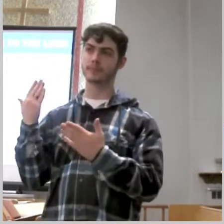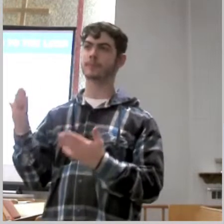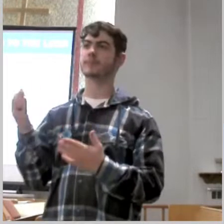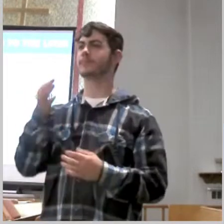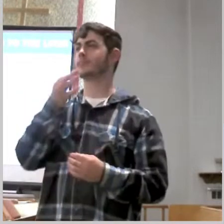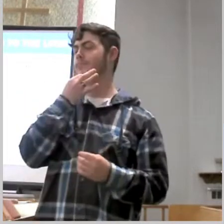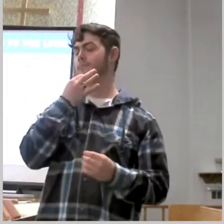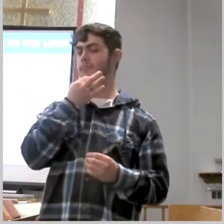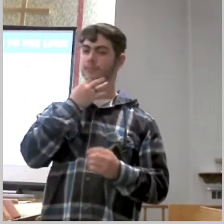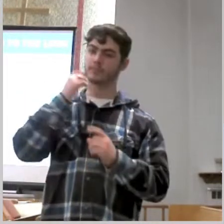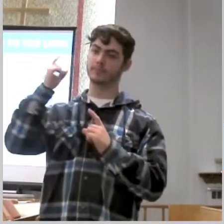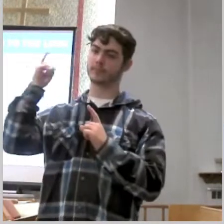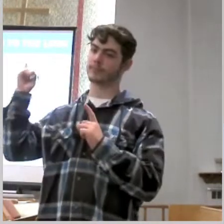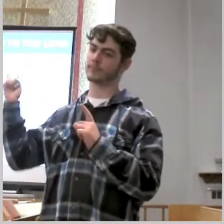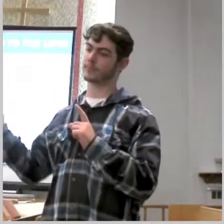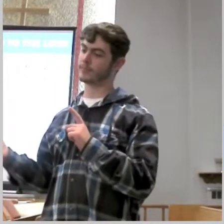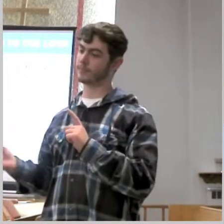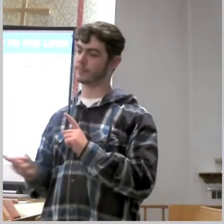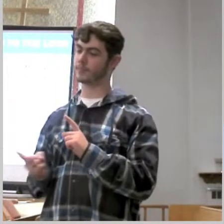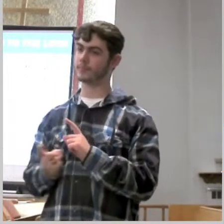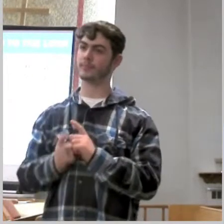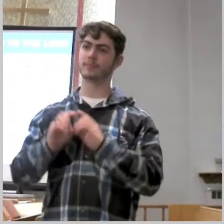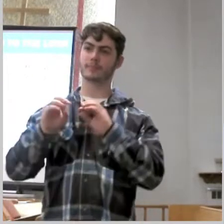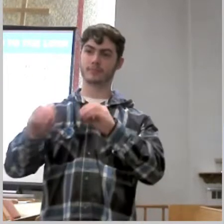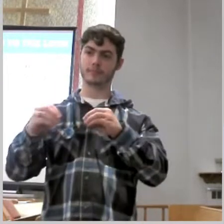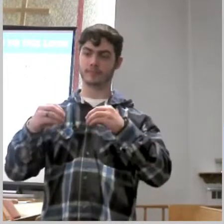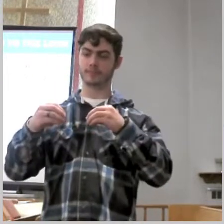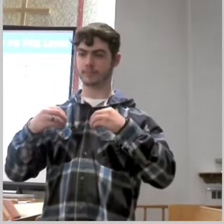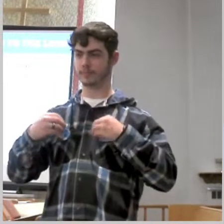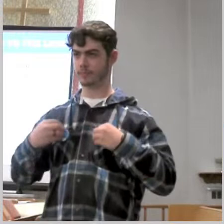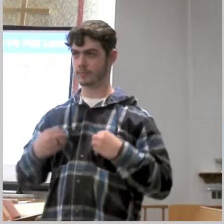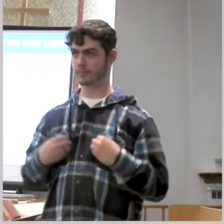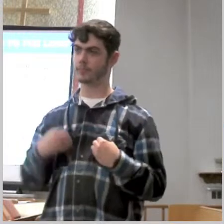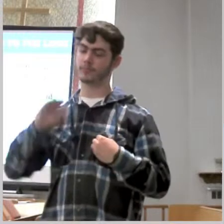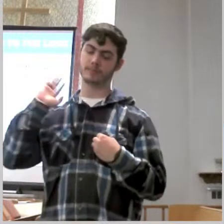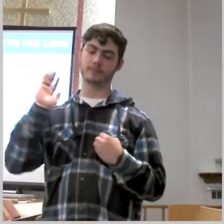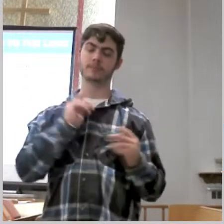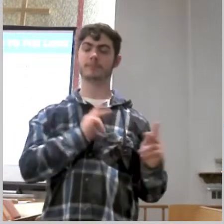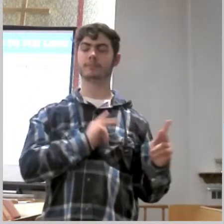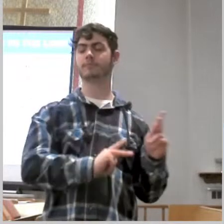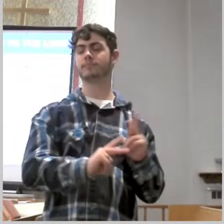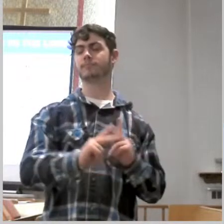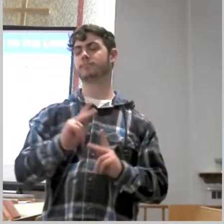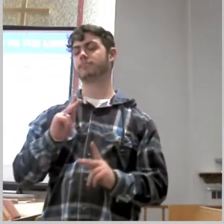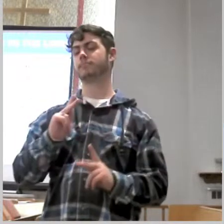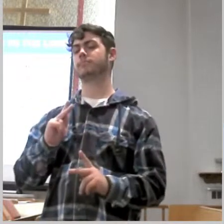Yes, he's coming back to claim his